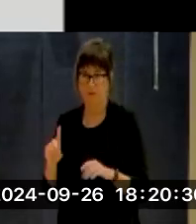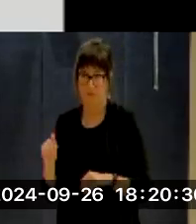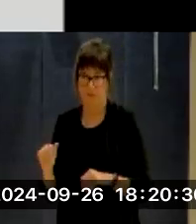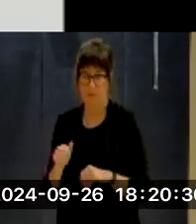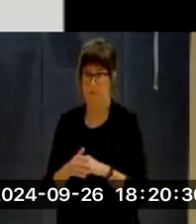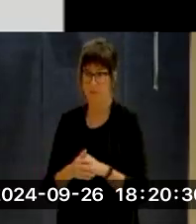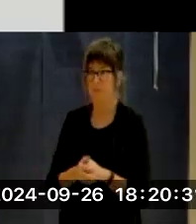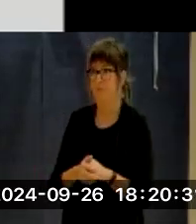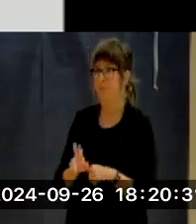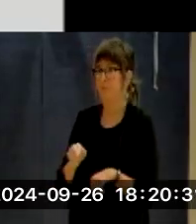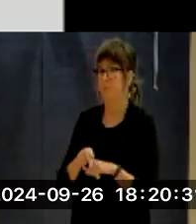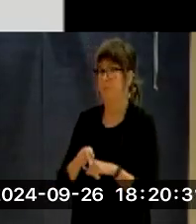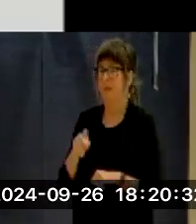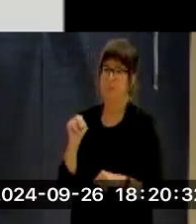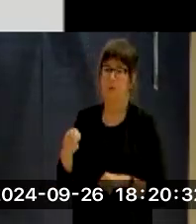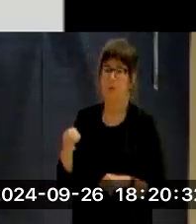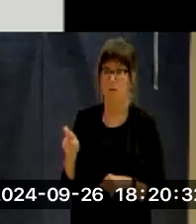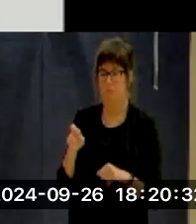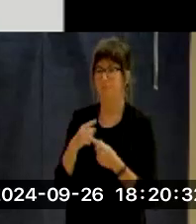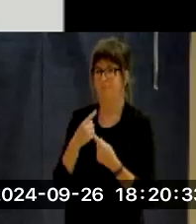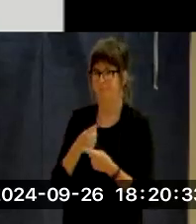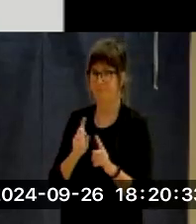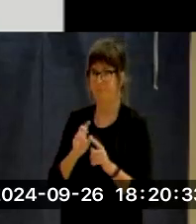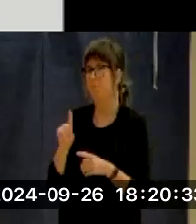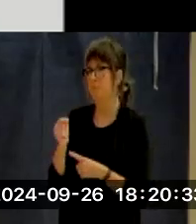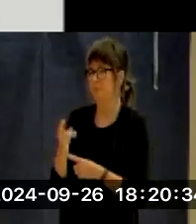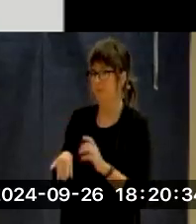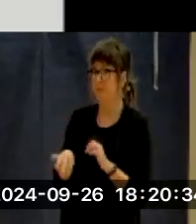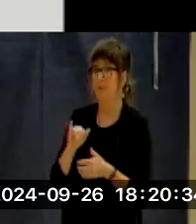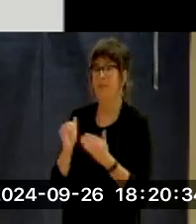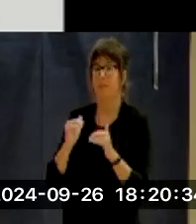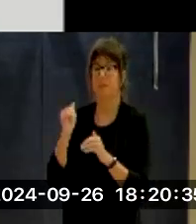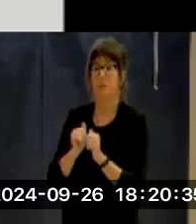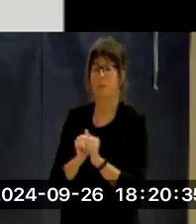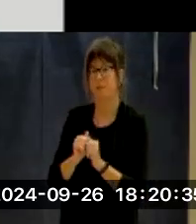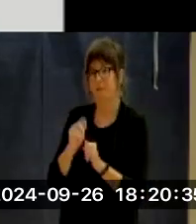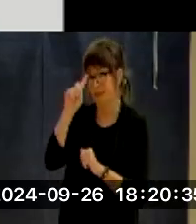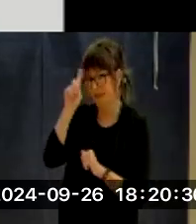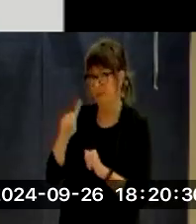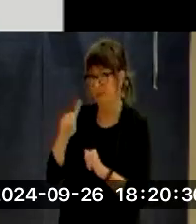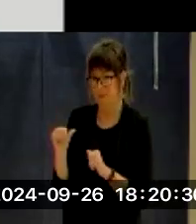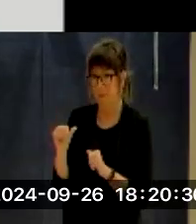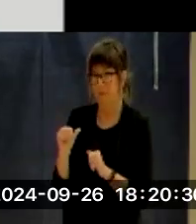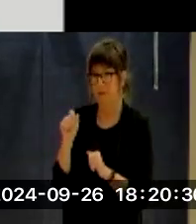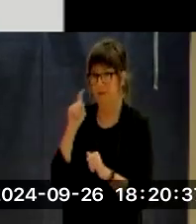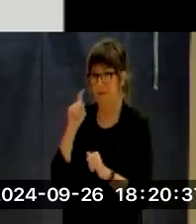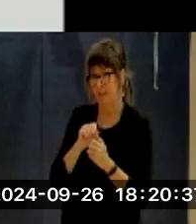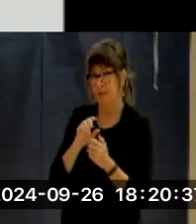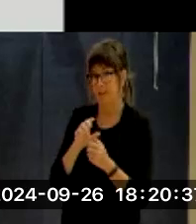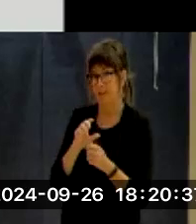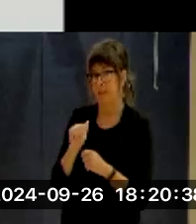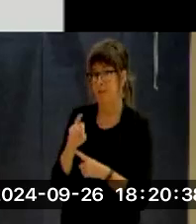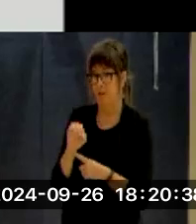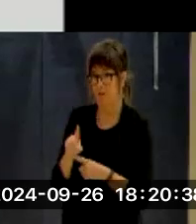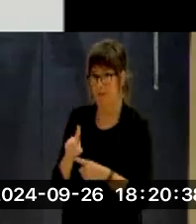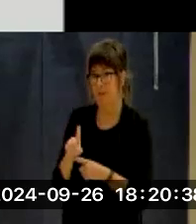Radio investigation in 2018 found that adults with intellectual disabilities are sexually assaulted at a rate of 7 times